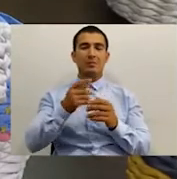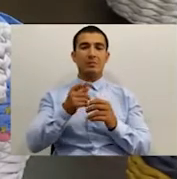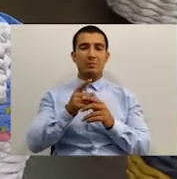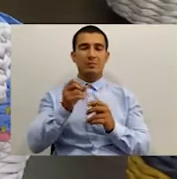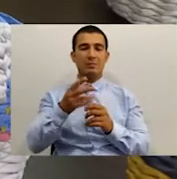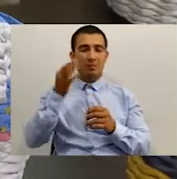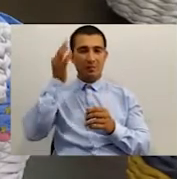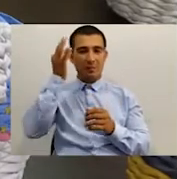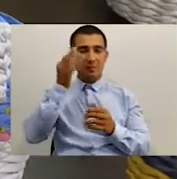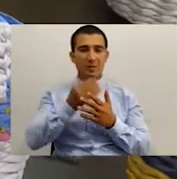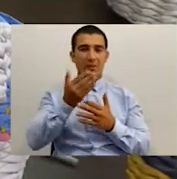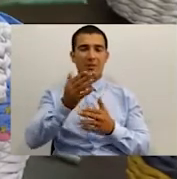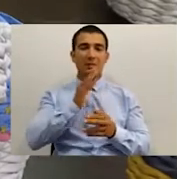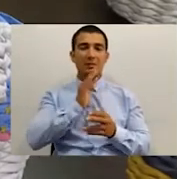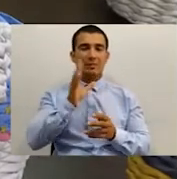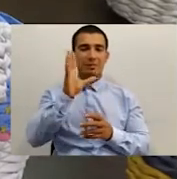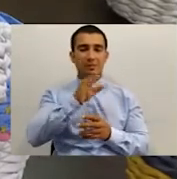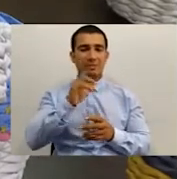pastga.